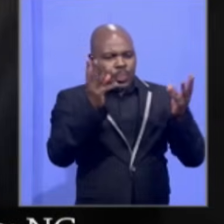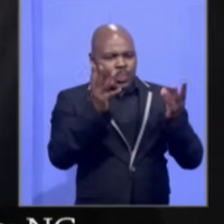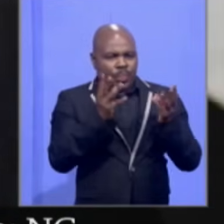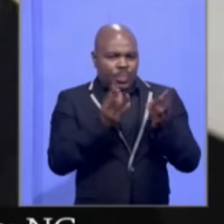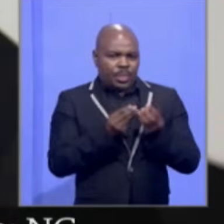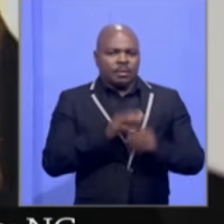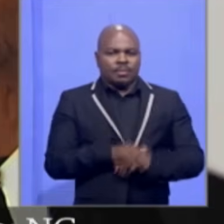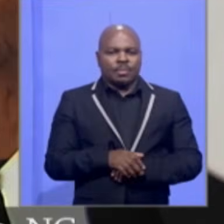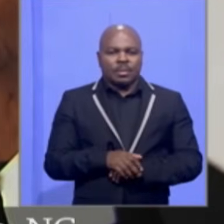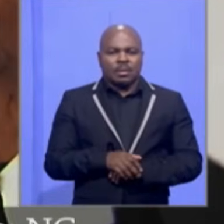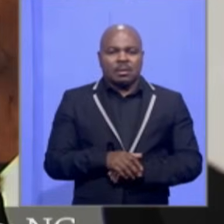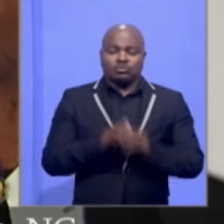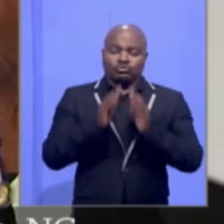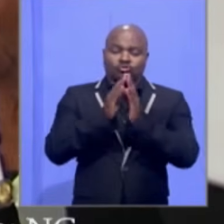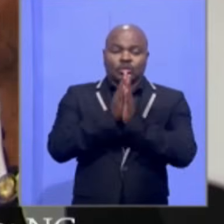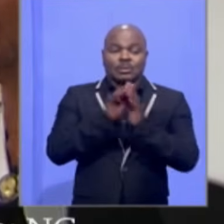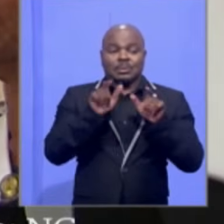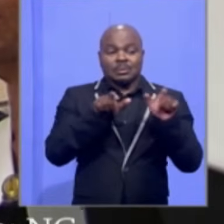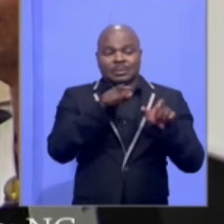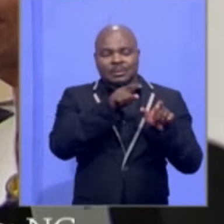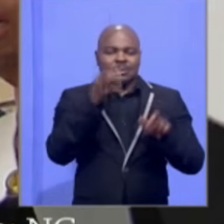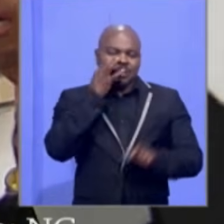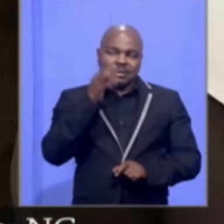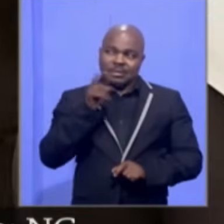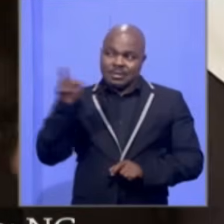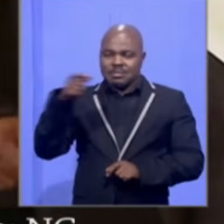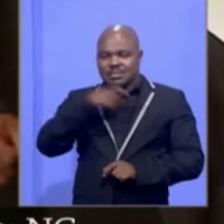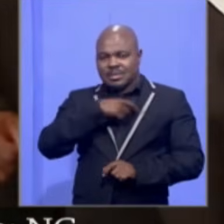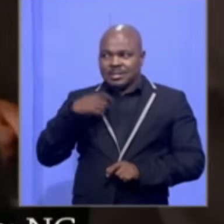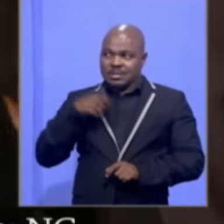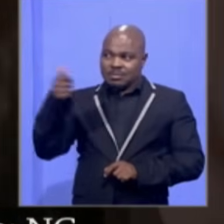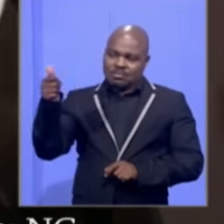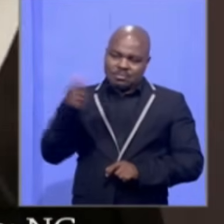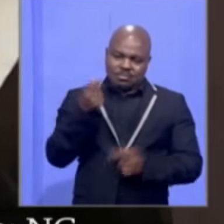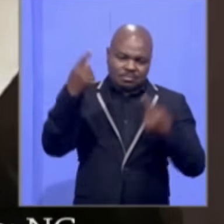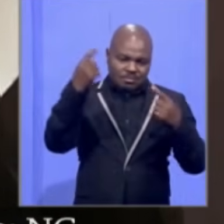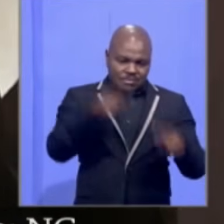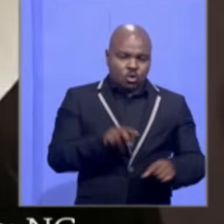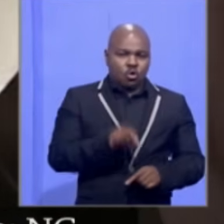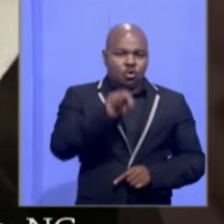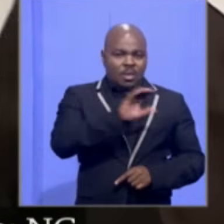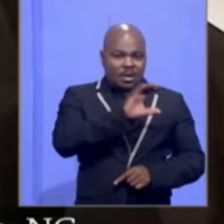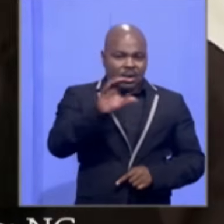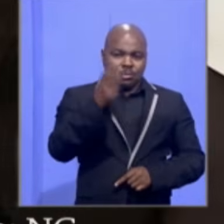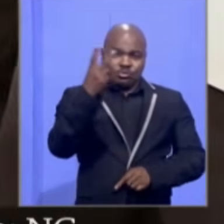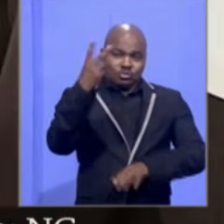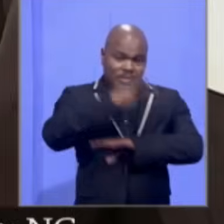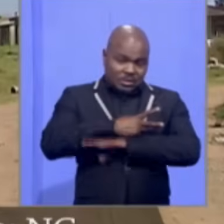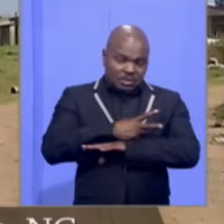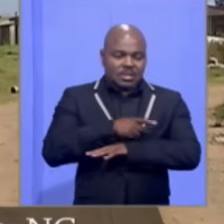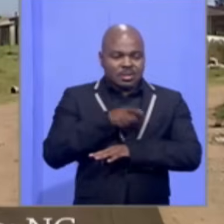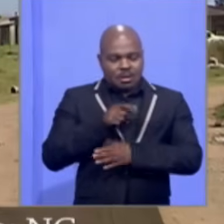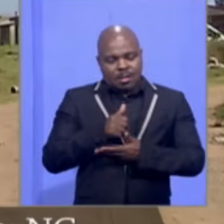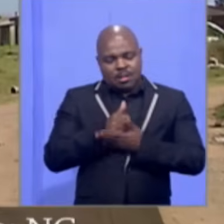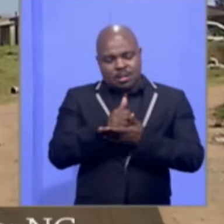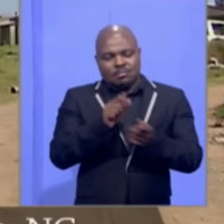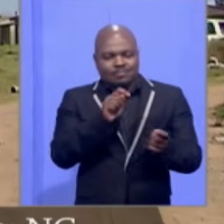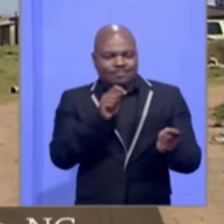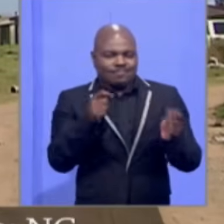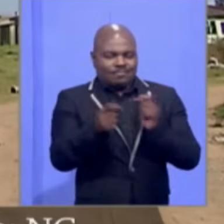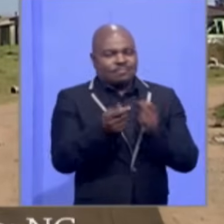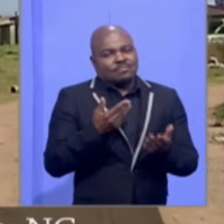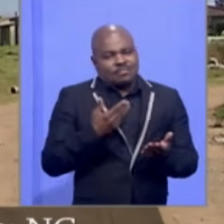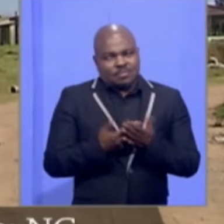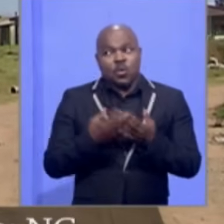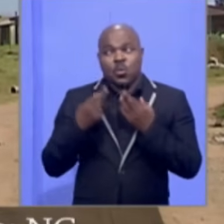Borwa. Bakereki ba re ba solofela gore loeto lo ga Mashatile lwa malatsi a le mabedi mo Northern Cape lo tla tlisa diphetogo. Tebogo